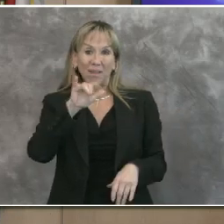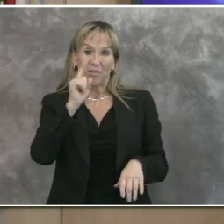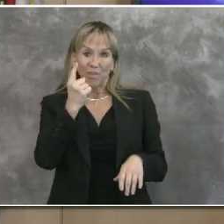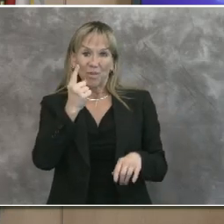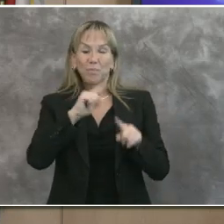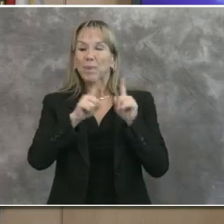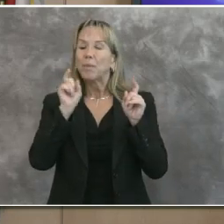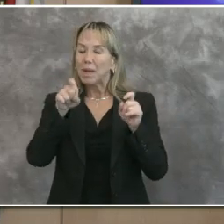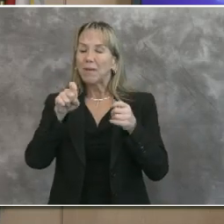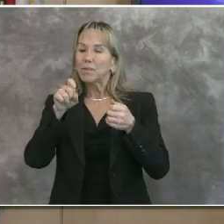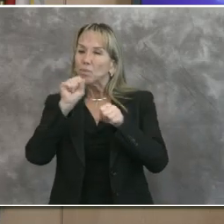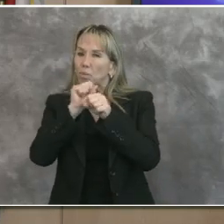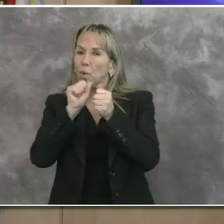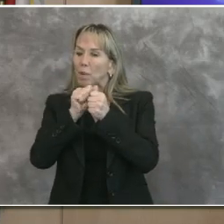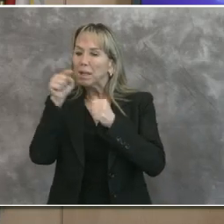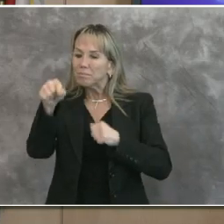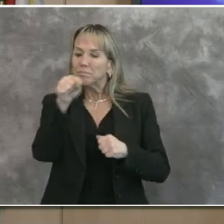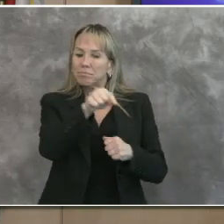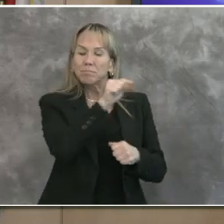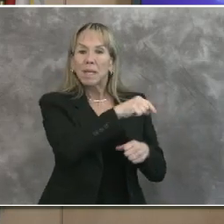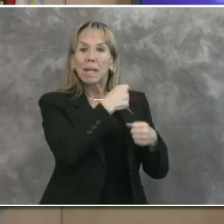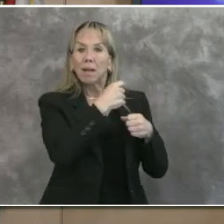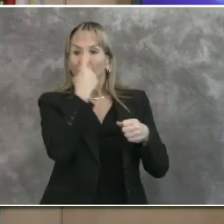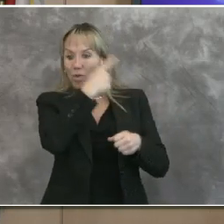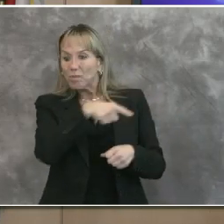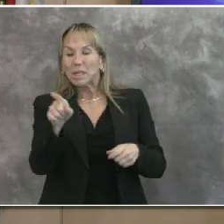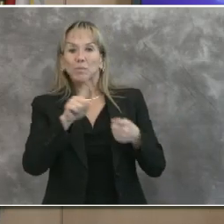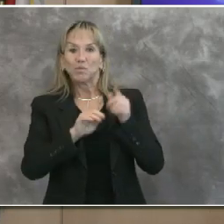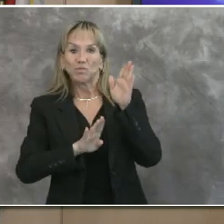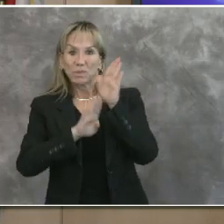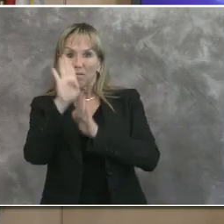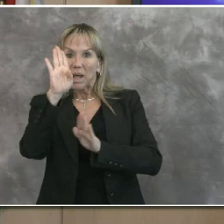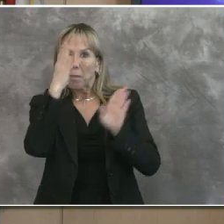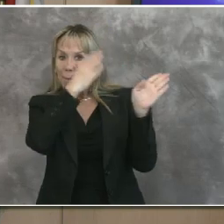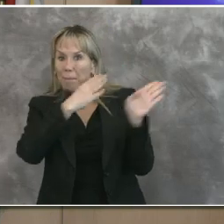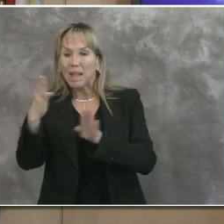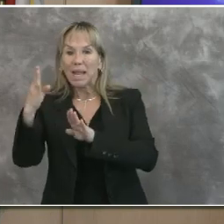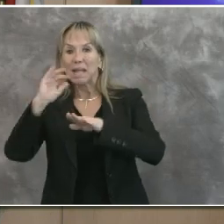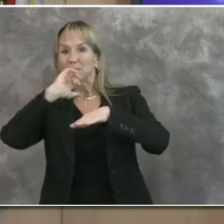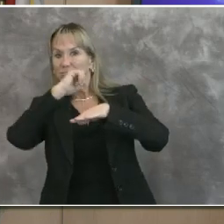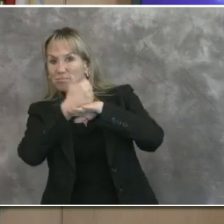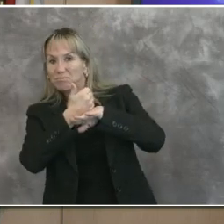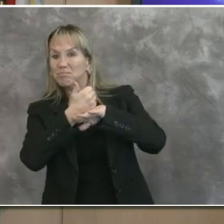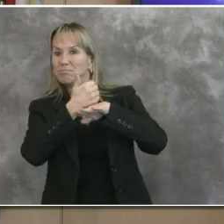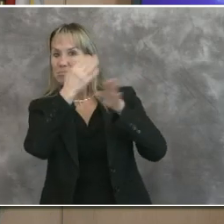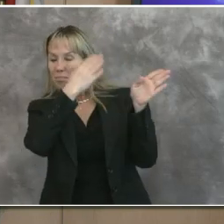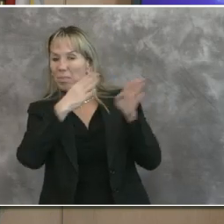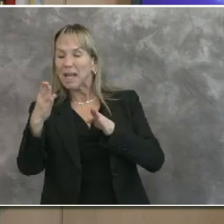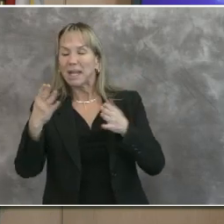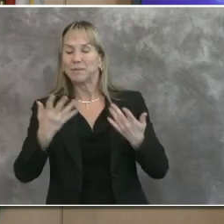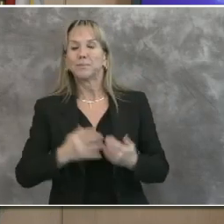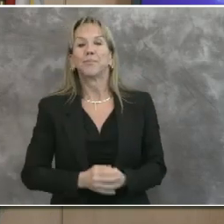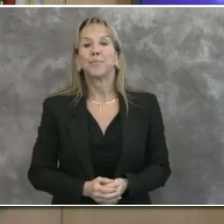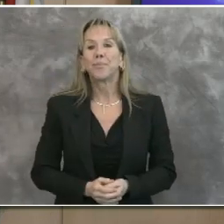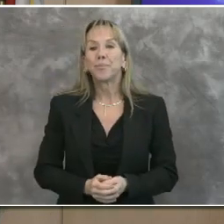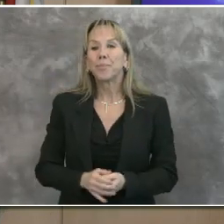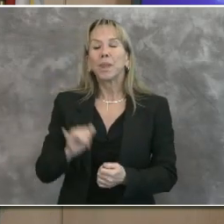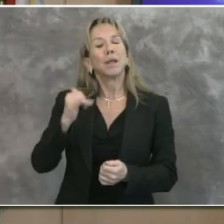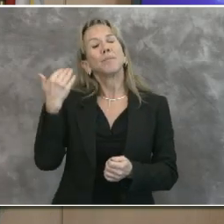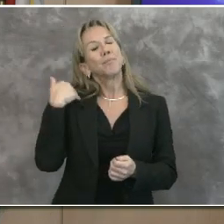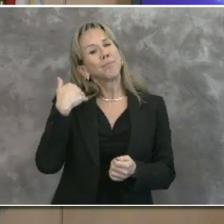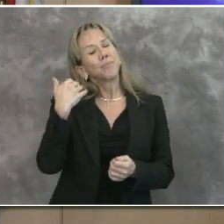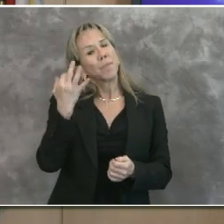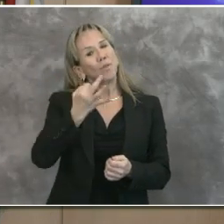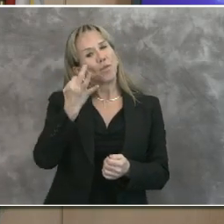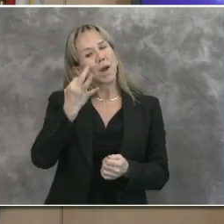local jurisdictions, encouraging them to develop their plans and design their plans around that. And then as Supervisor Cox mentioned on Friday, we